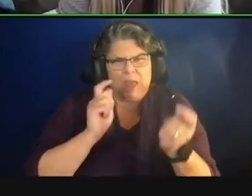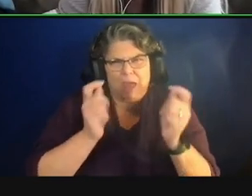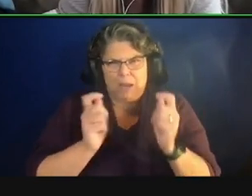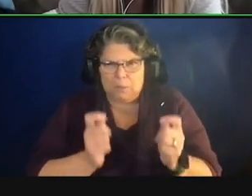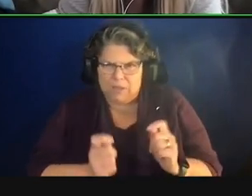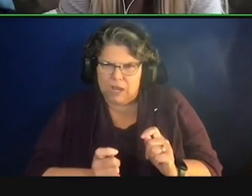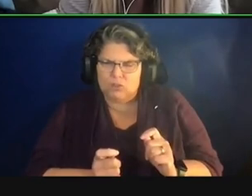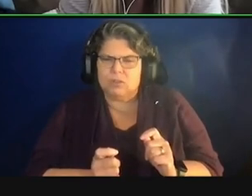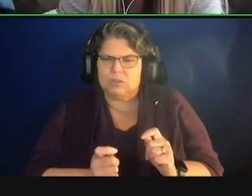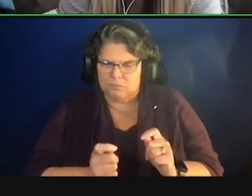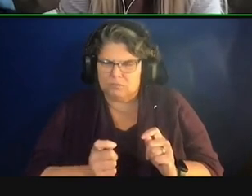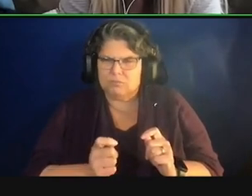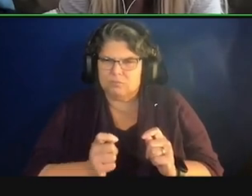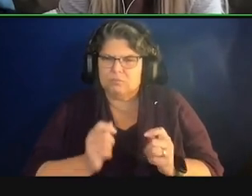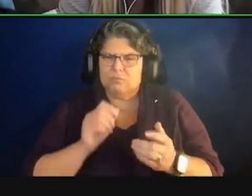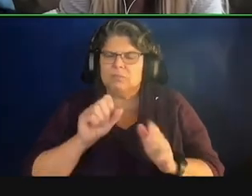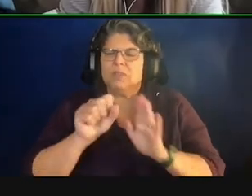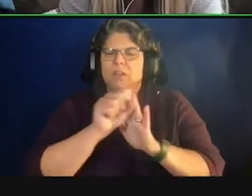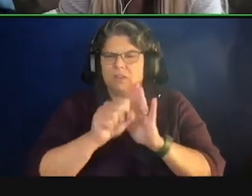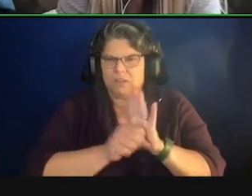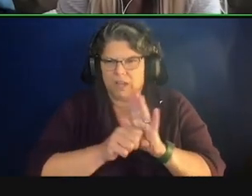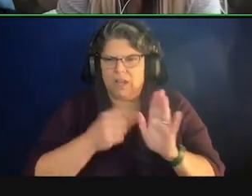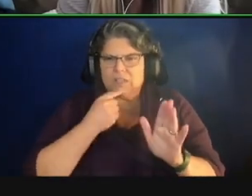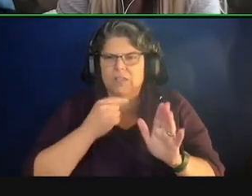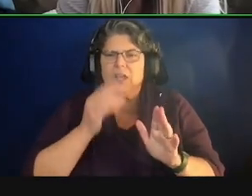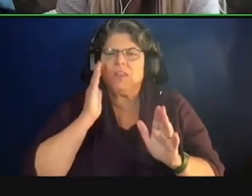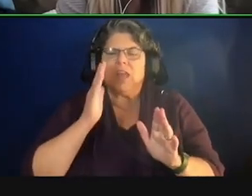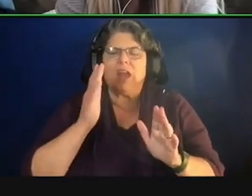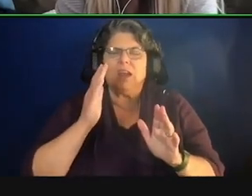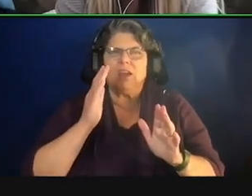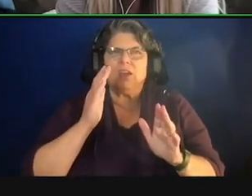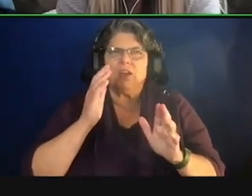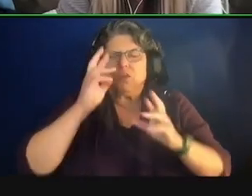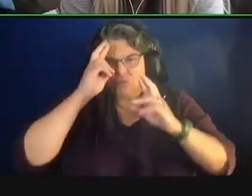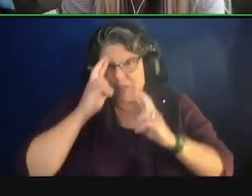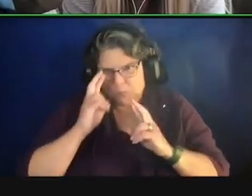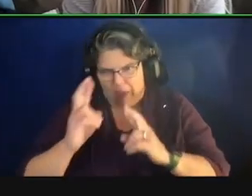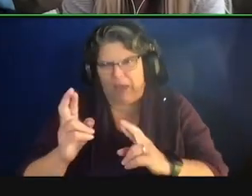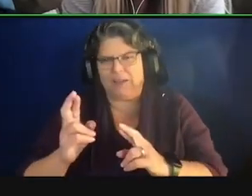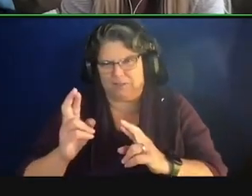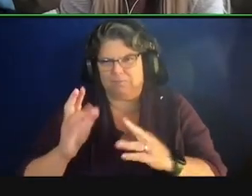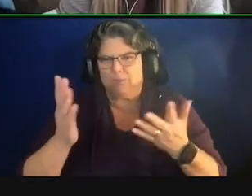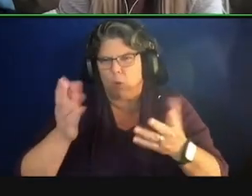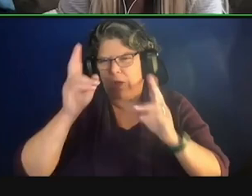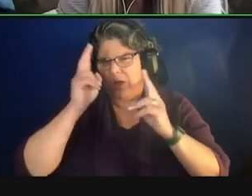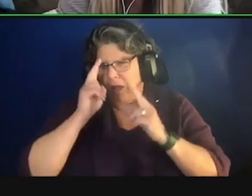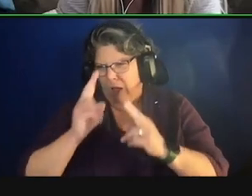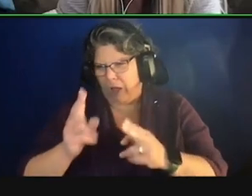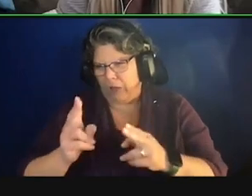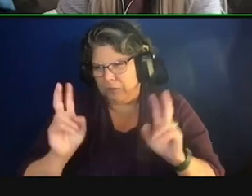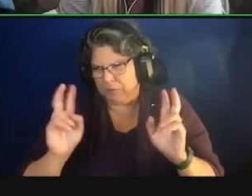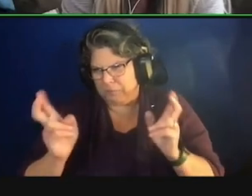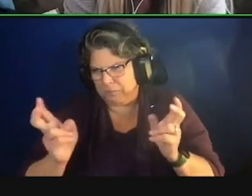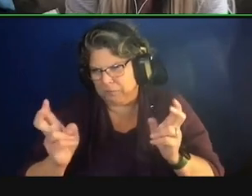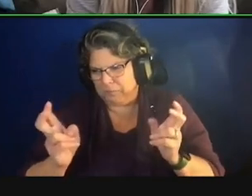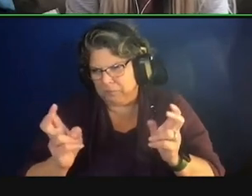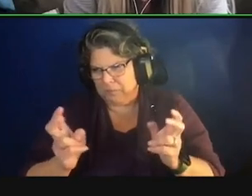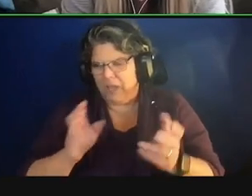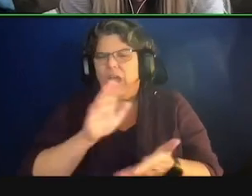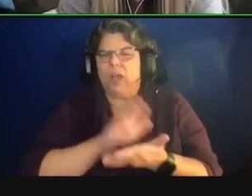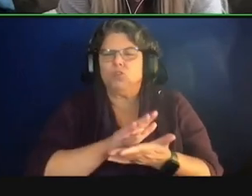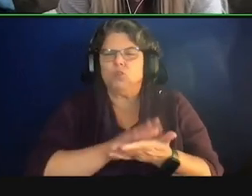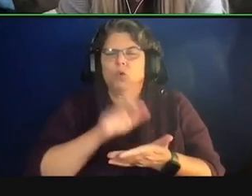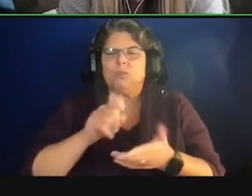adaptations that the state has said they respect and honor, and that schools must